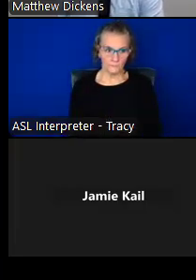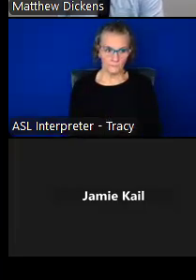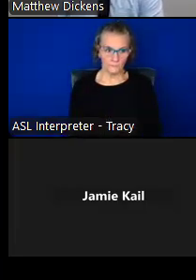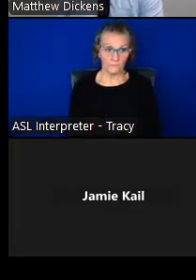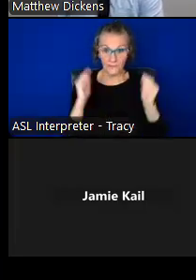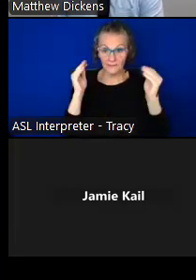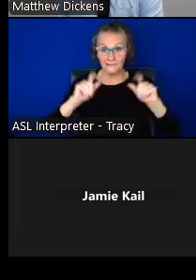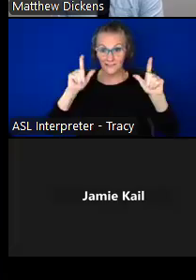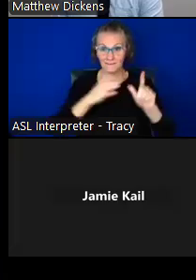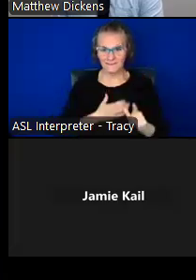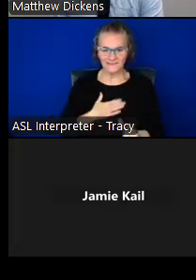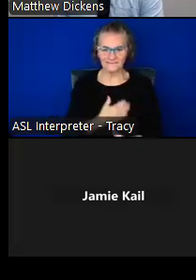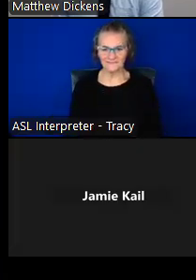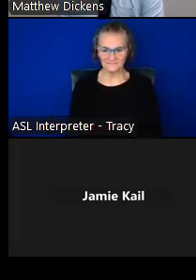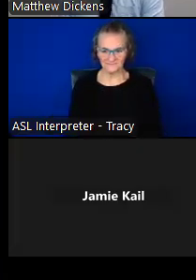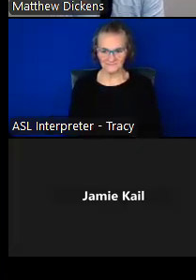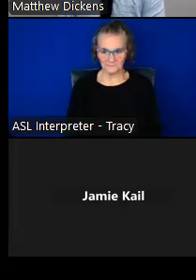Next slide, please.